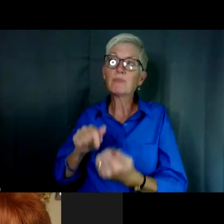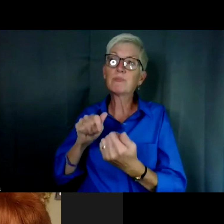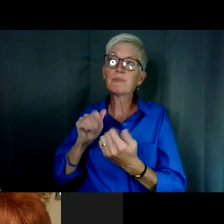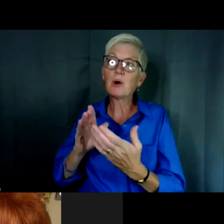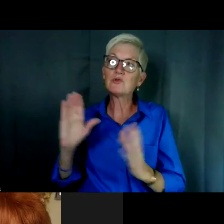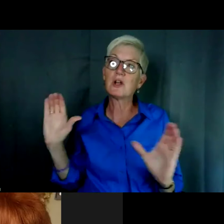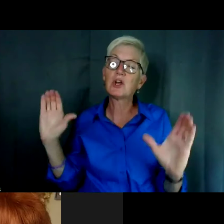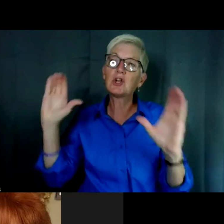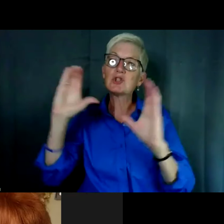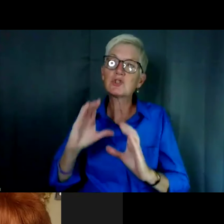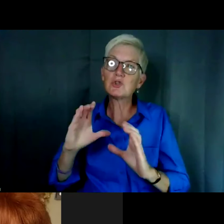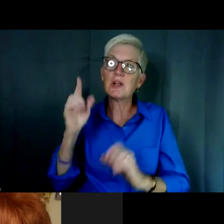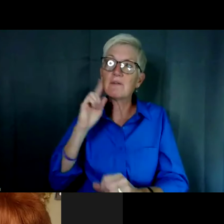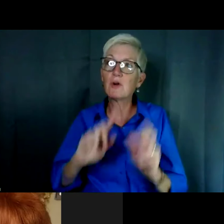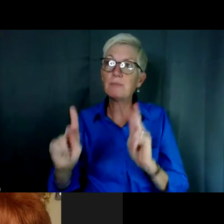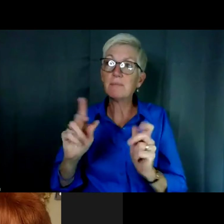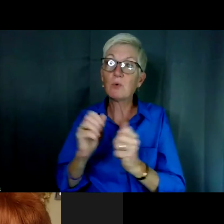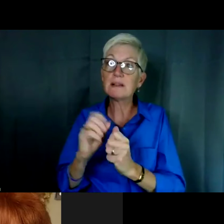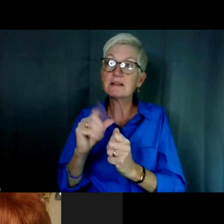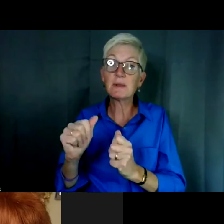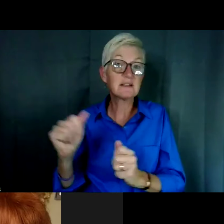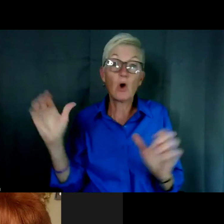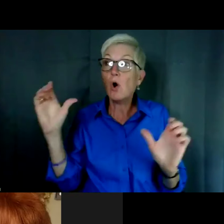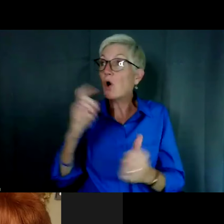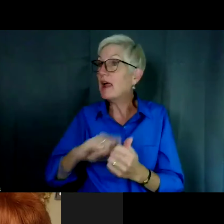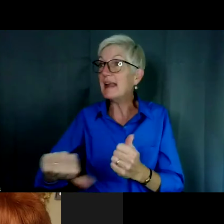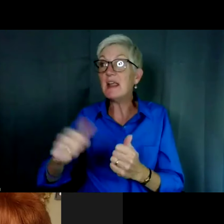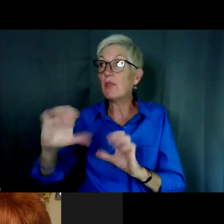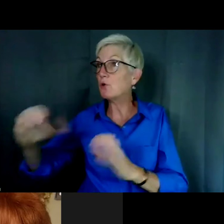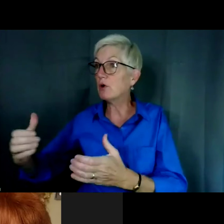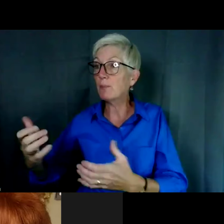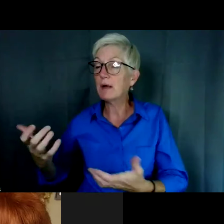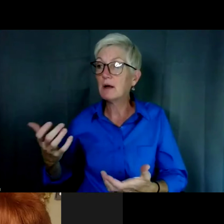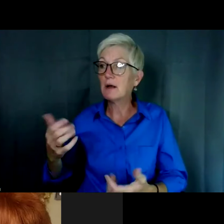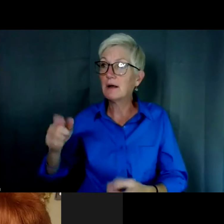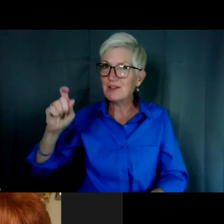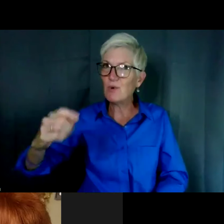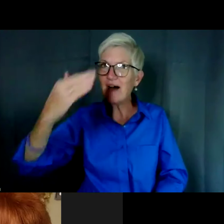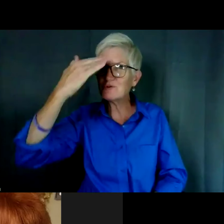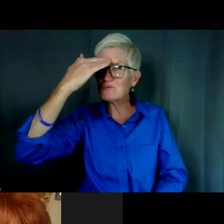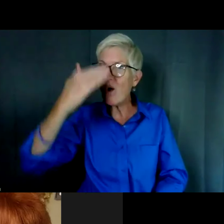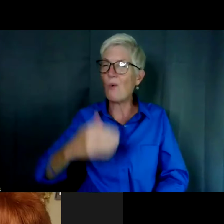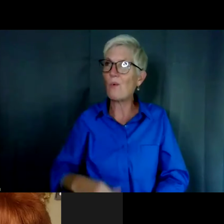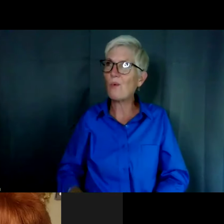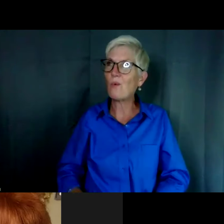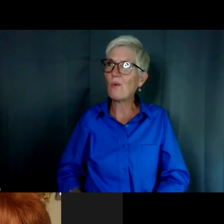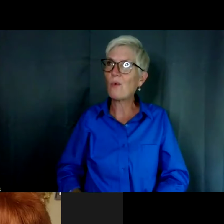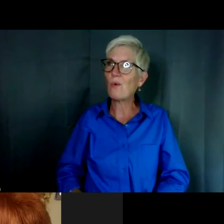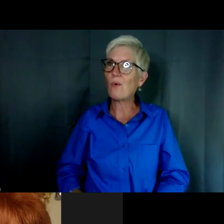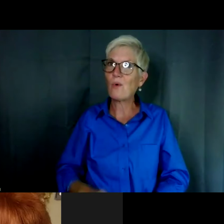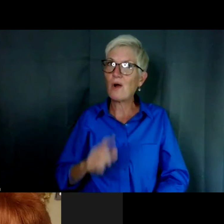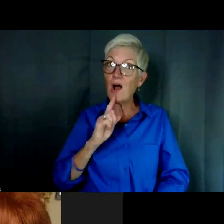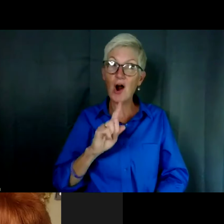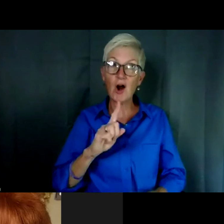searching for people with disabilities or any other group for that matter. You have to know if you're actually marketing to